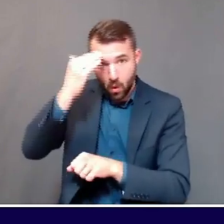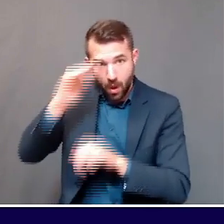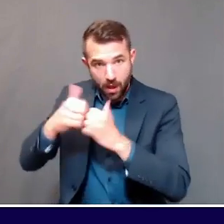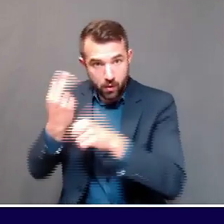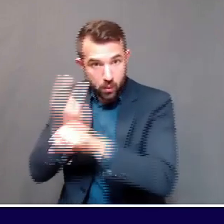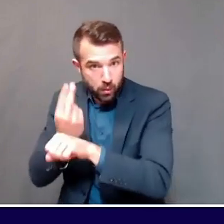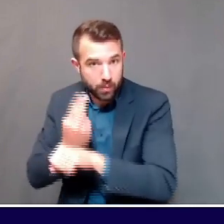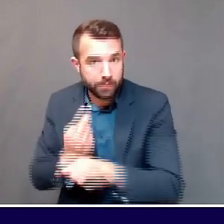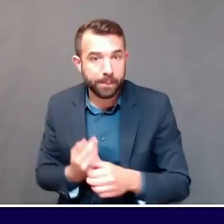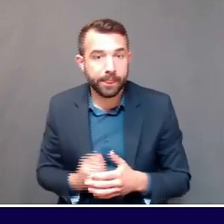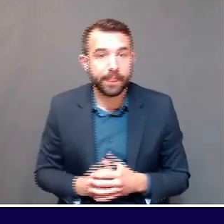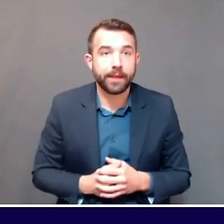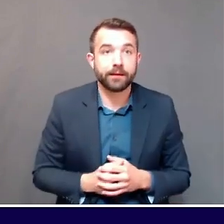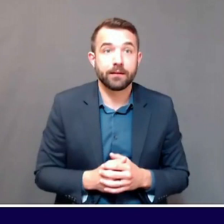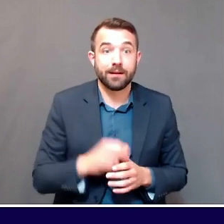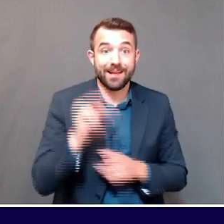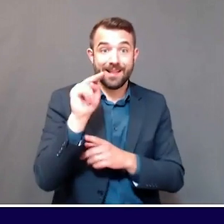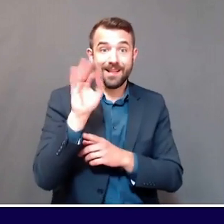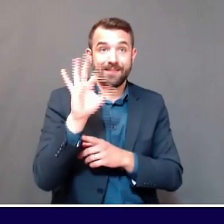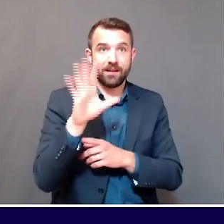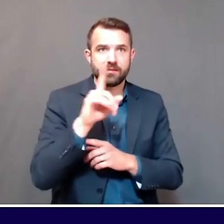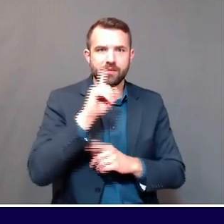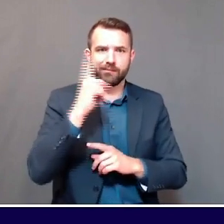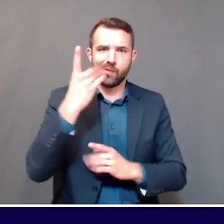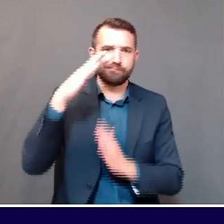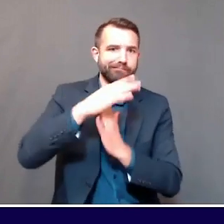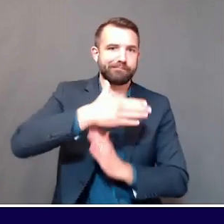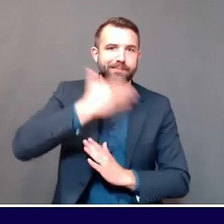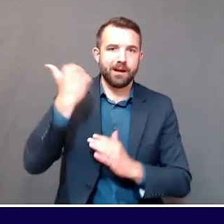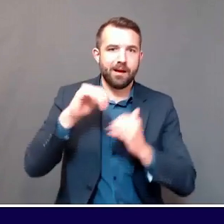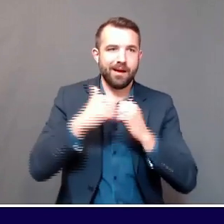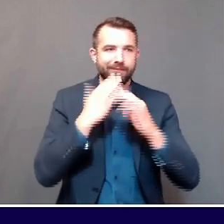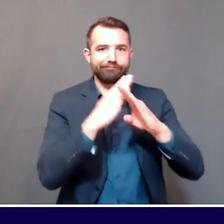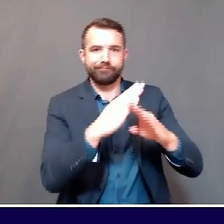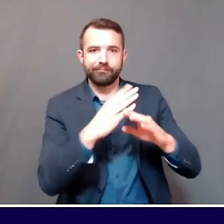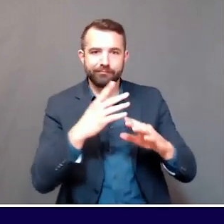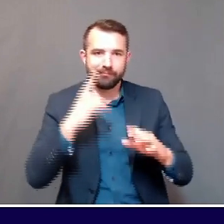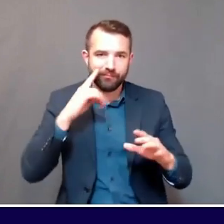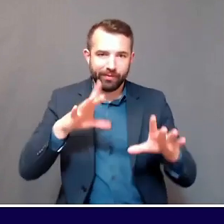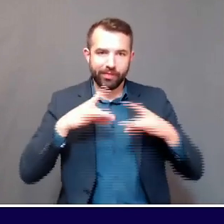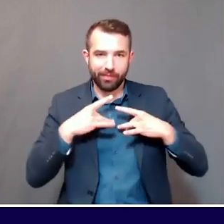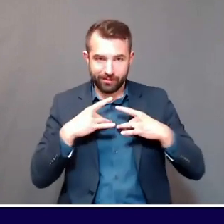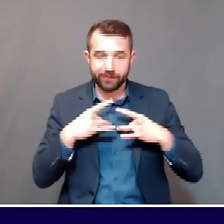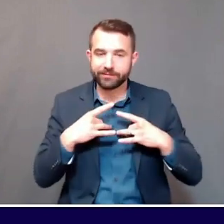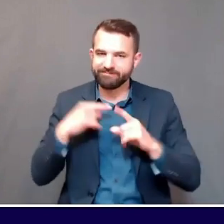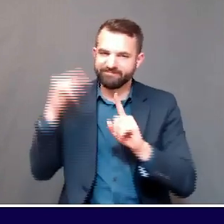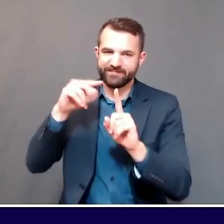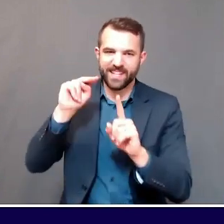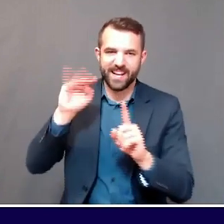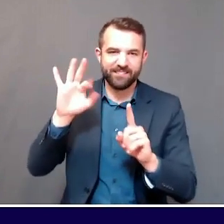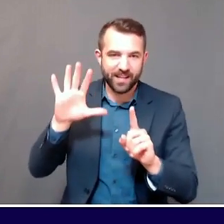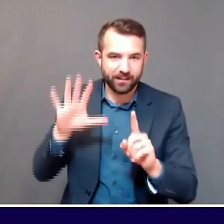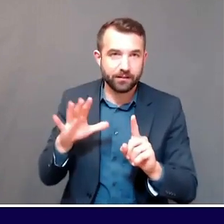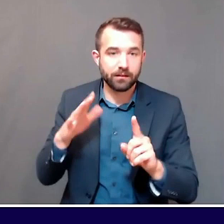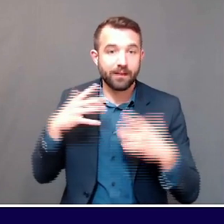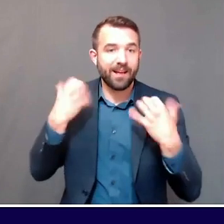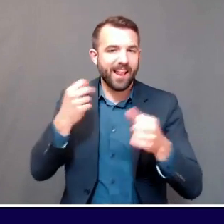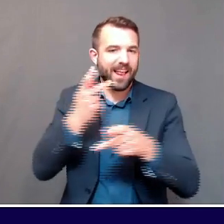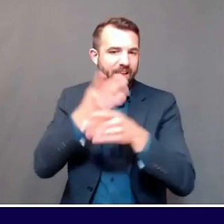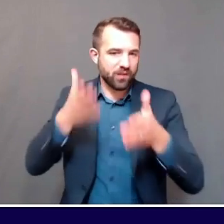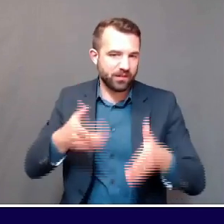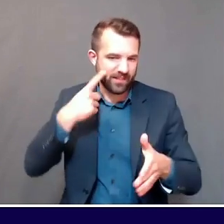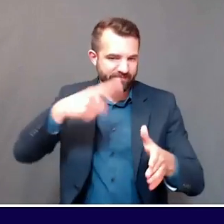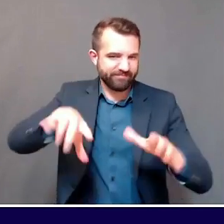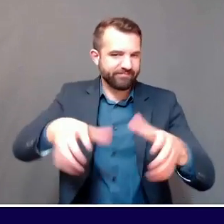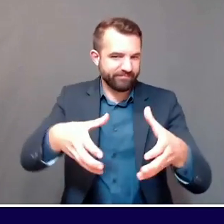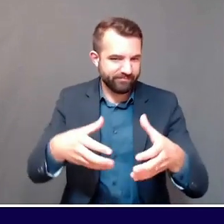barriers to preventing COVID-19 infection among healthcare workers. And that is really, truly why